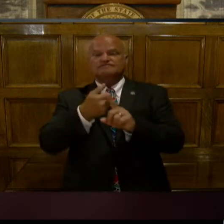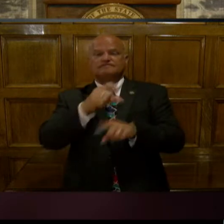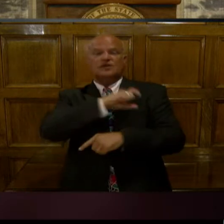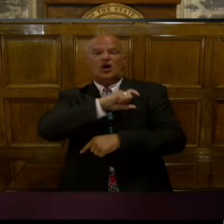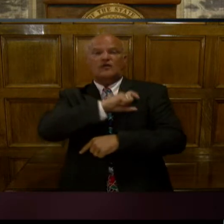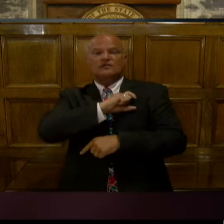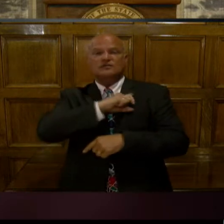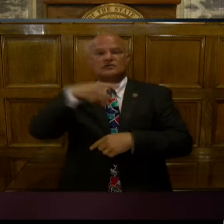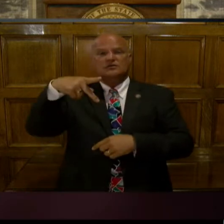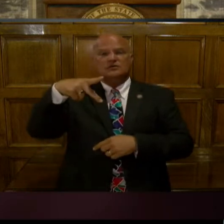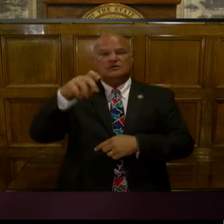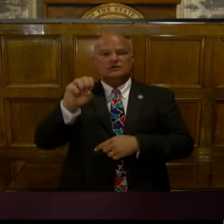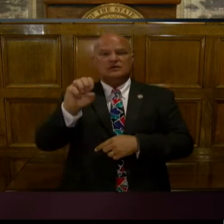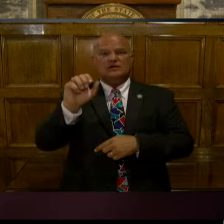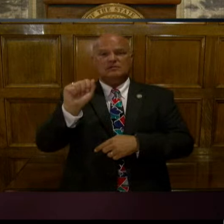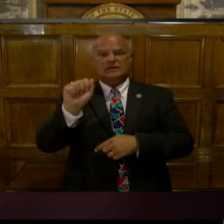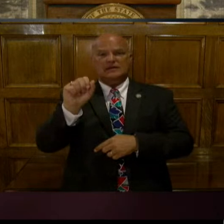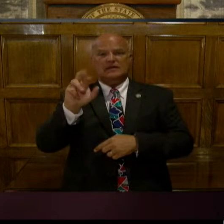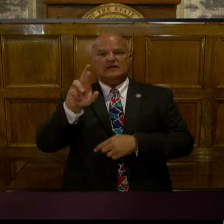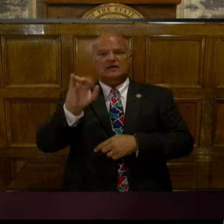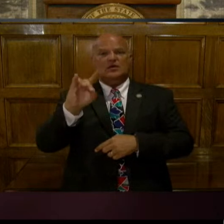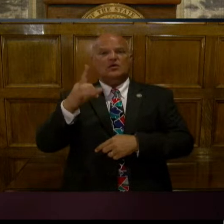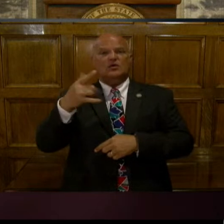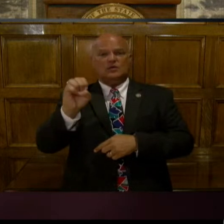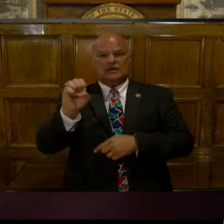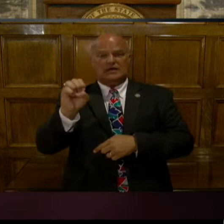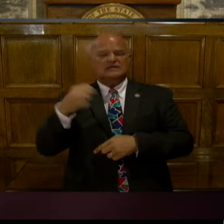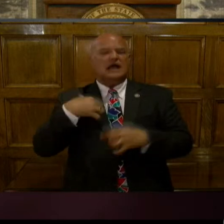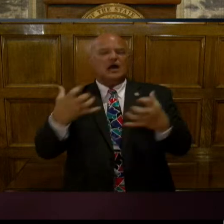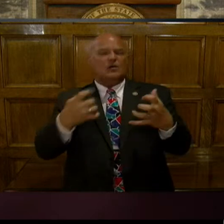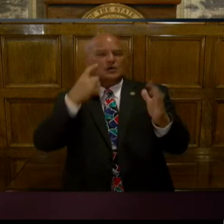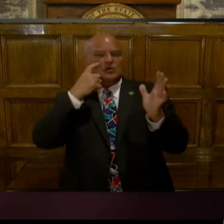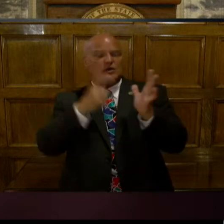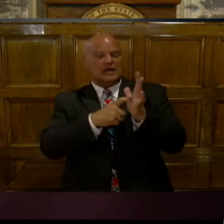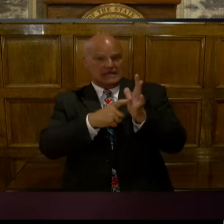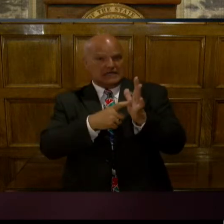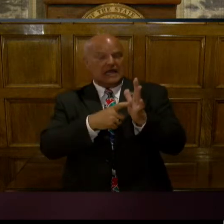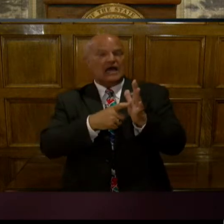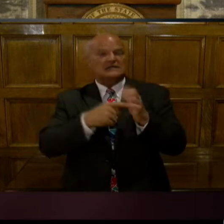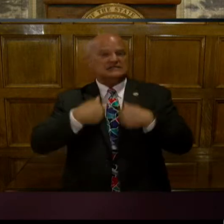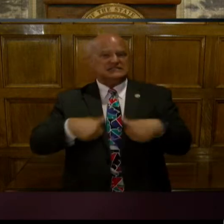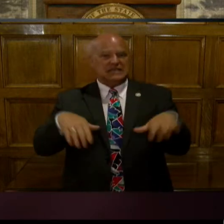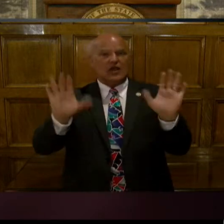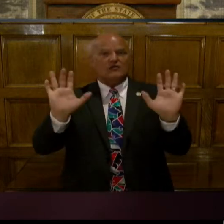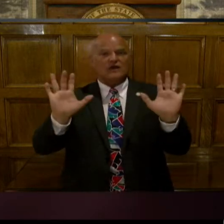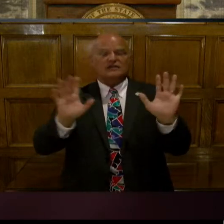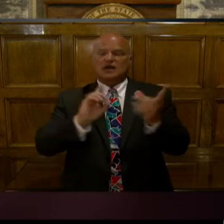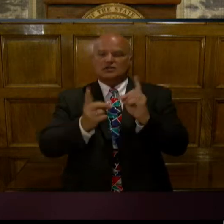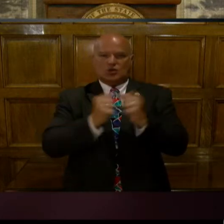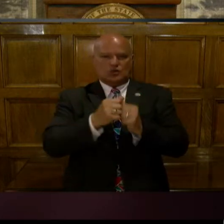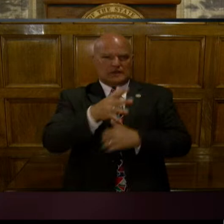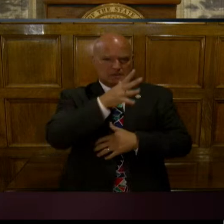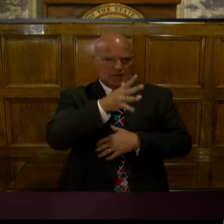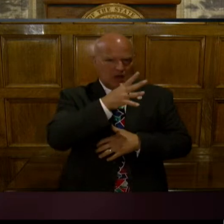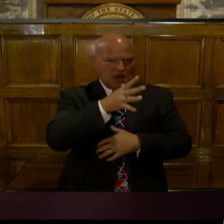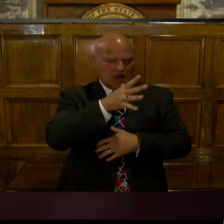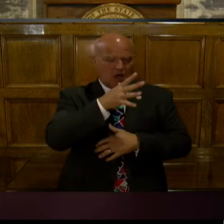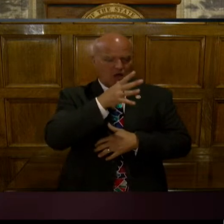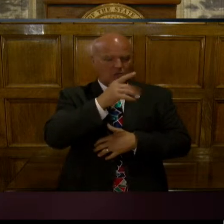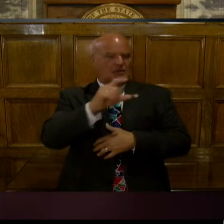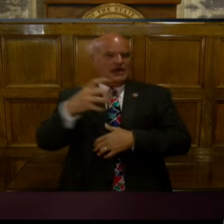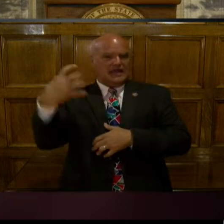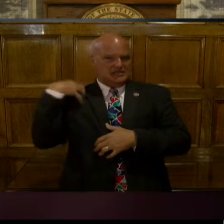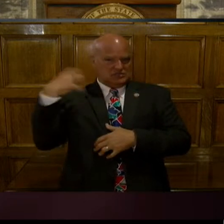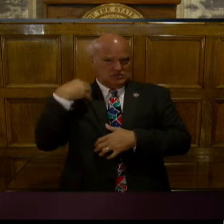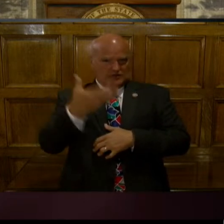Pea Ridge, and I wanted to recognize his sacrifice. I talked to his mom today. I've talked to Chief Hahn, and